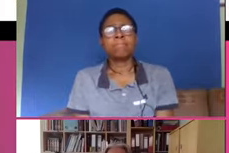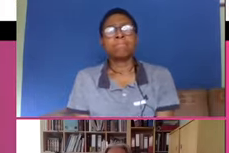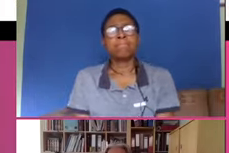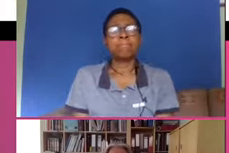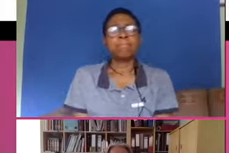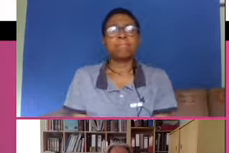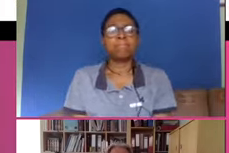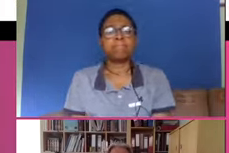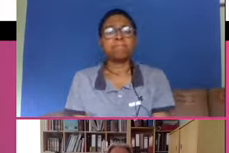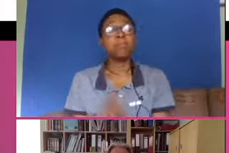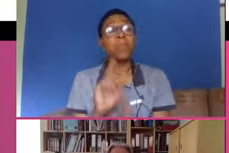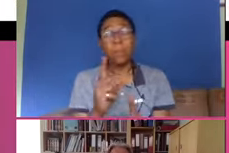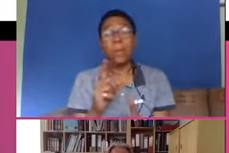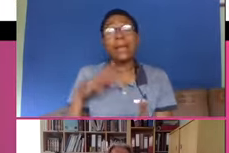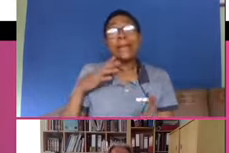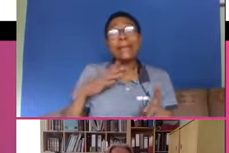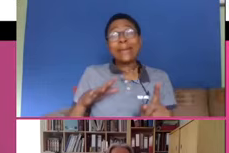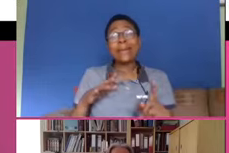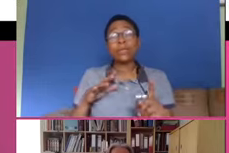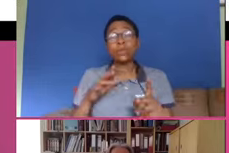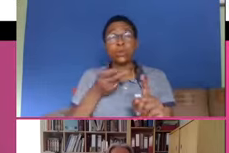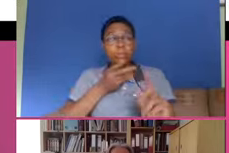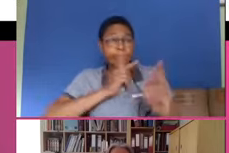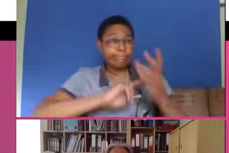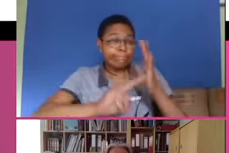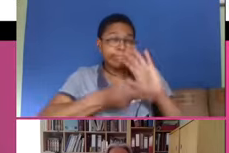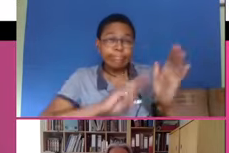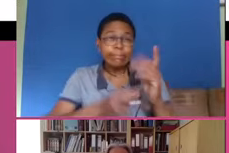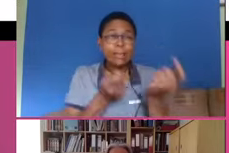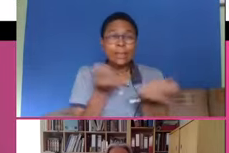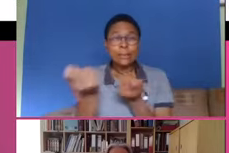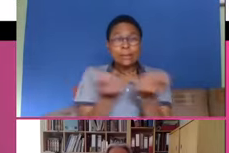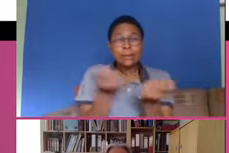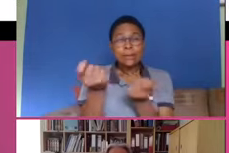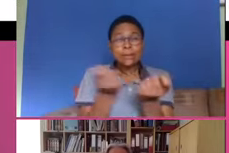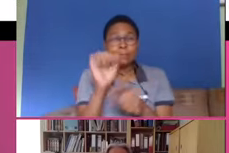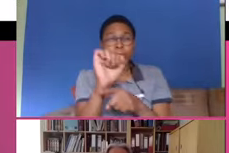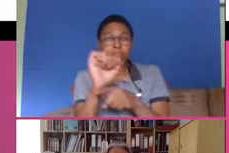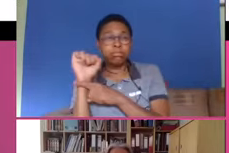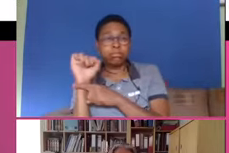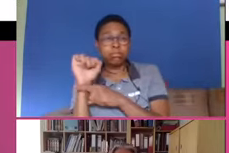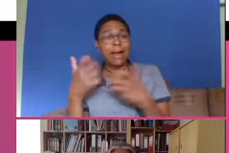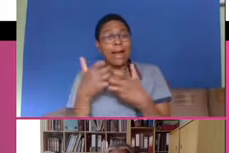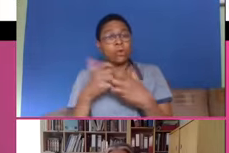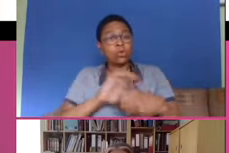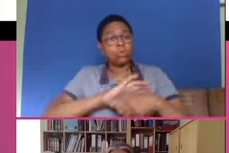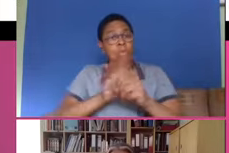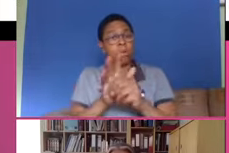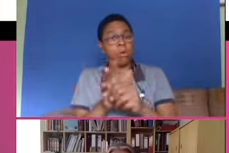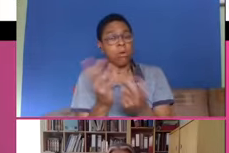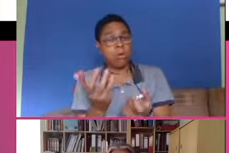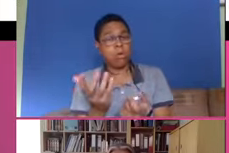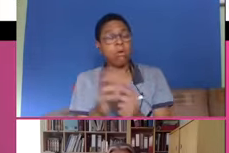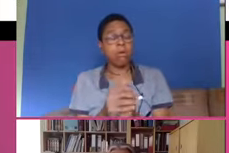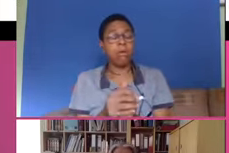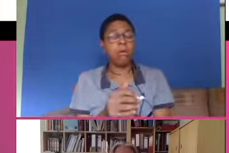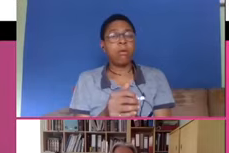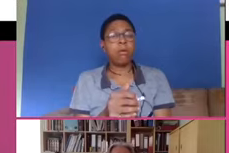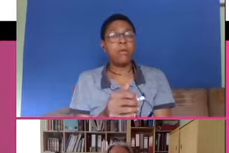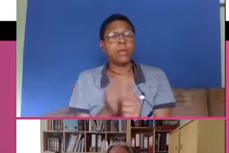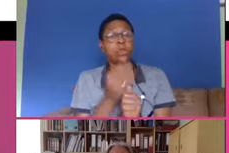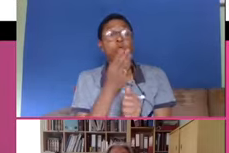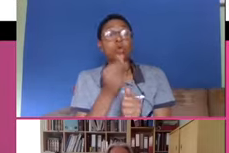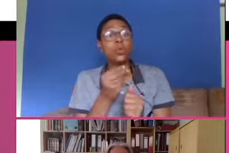that they take reasonable steps to mitigate the risk of transmission in line with the COVID-19 secure guidance